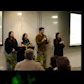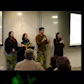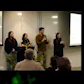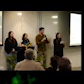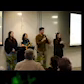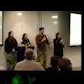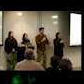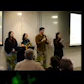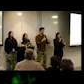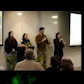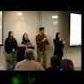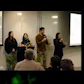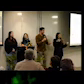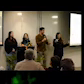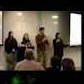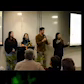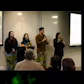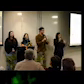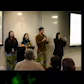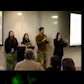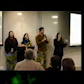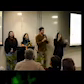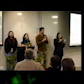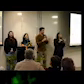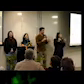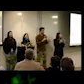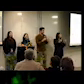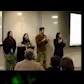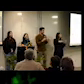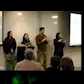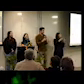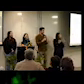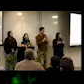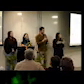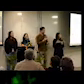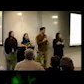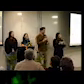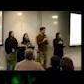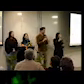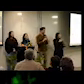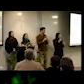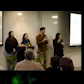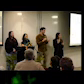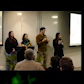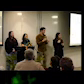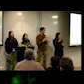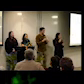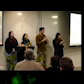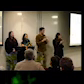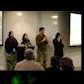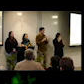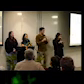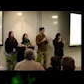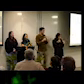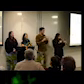might actually have the opposite effect and disrupt your sleep. So a houseboat, yeah, it might help you fall asleep quicker, but the jury's out